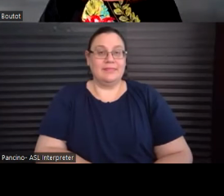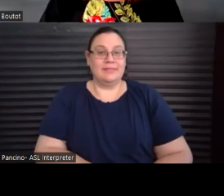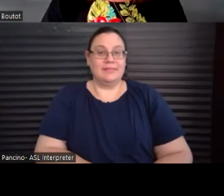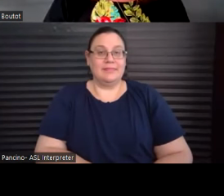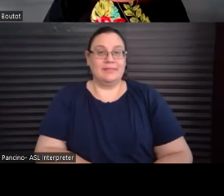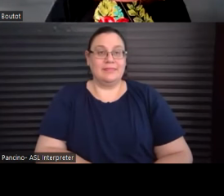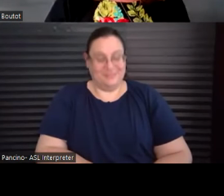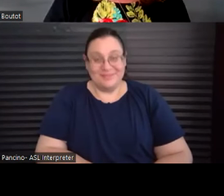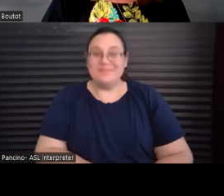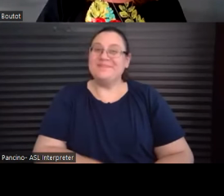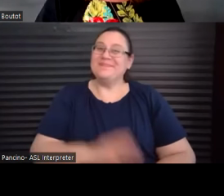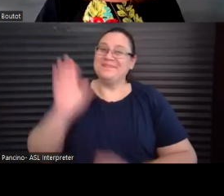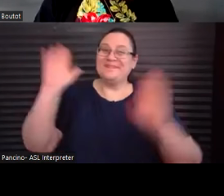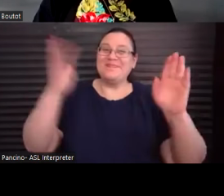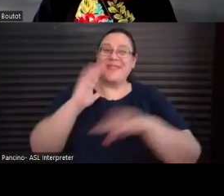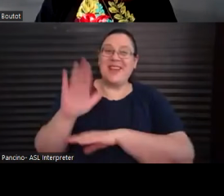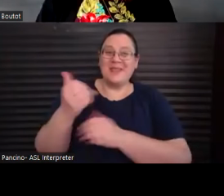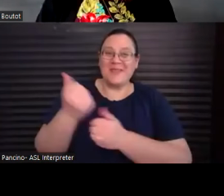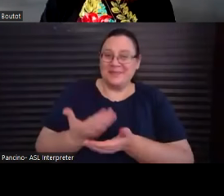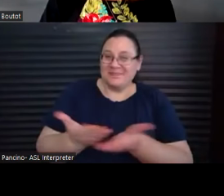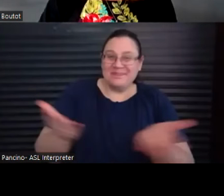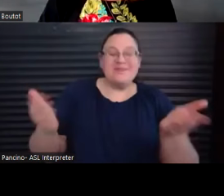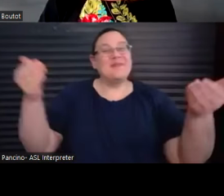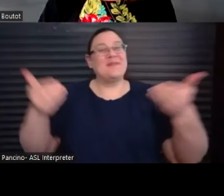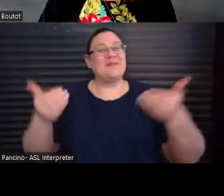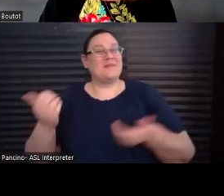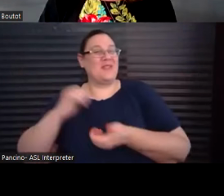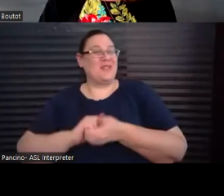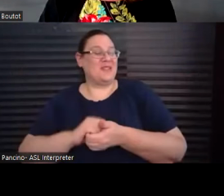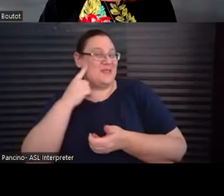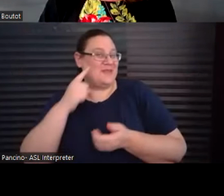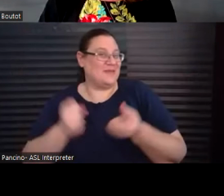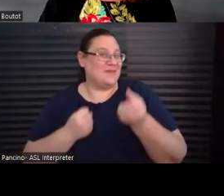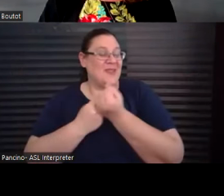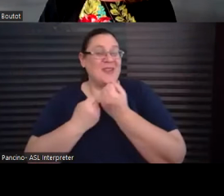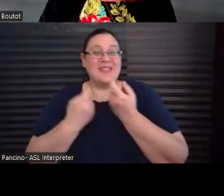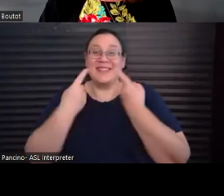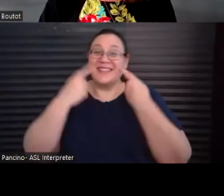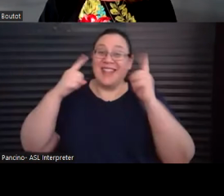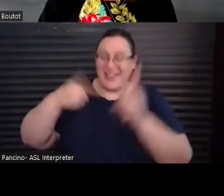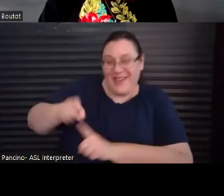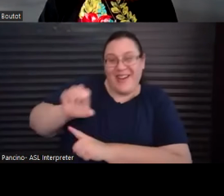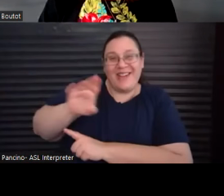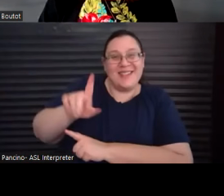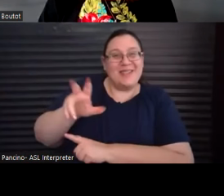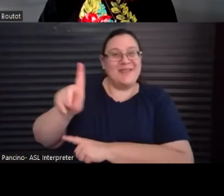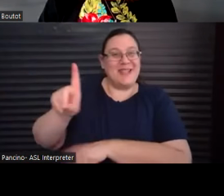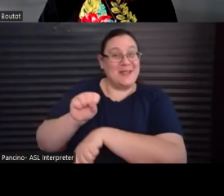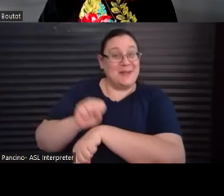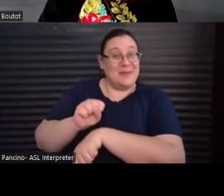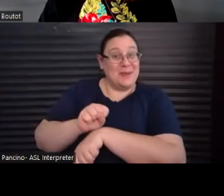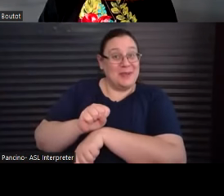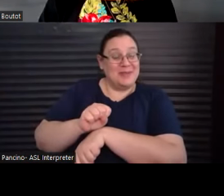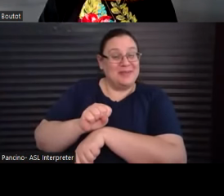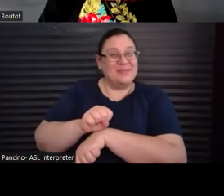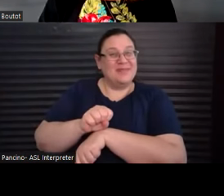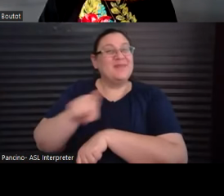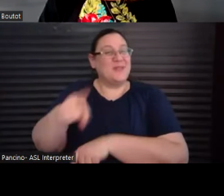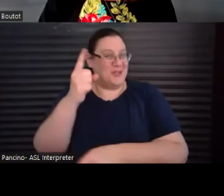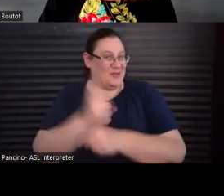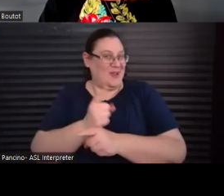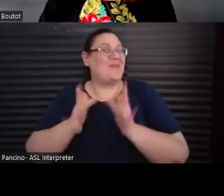Good afternoon, everyone, and welcome to Partnerships to Support Successful Customized Employment. You are at the right webinar